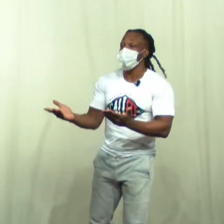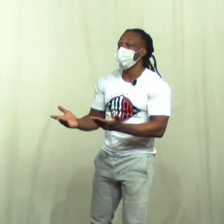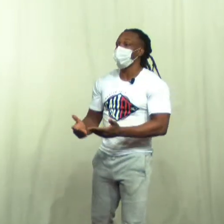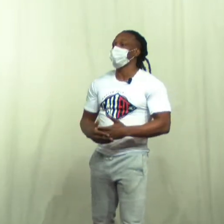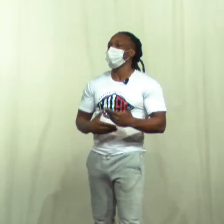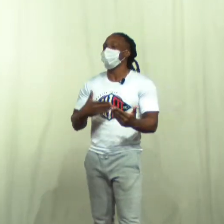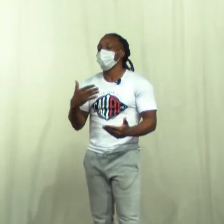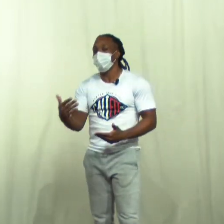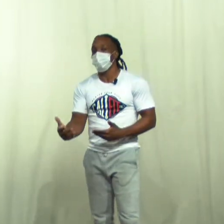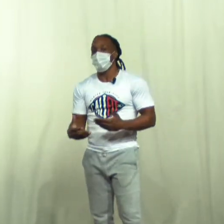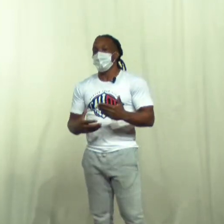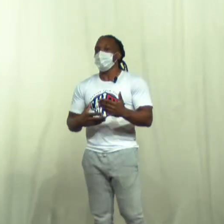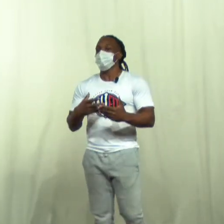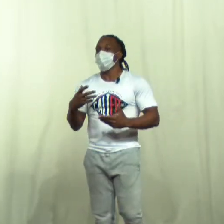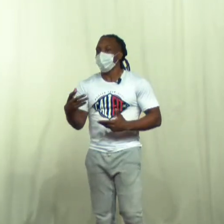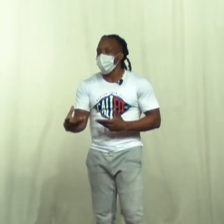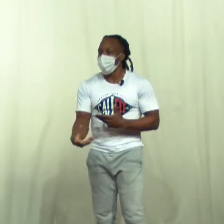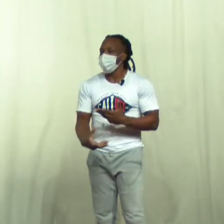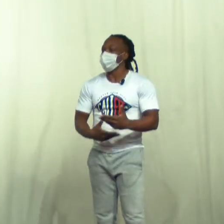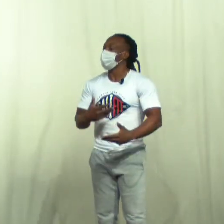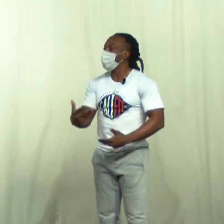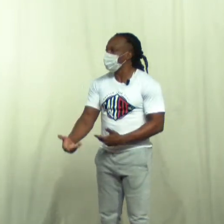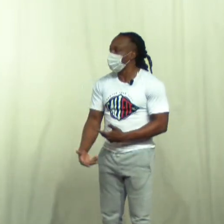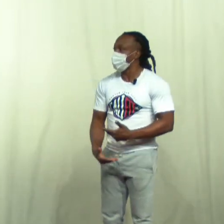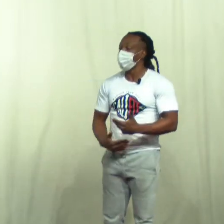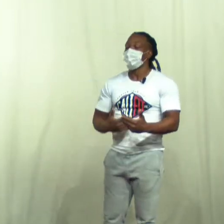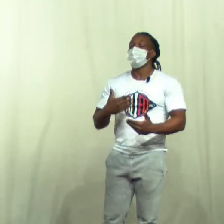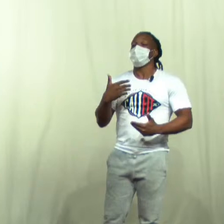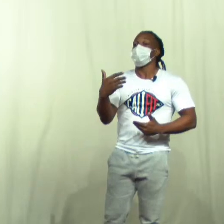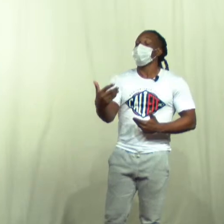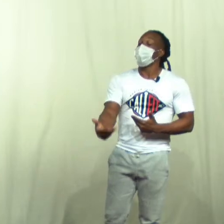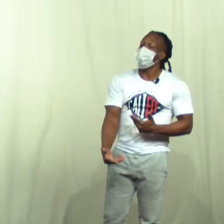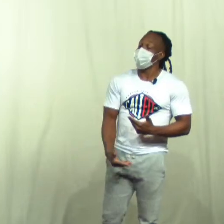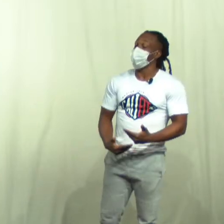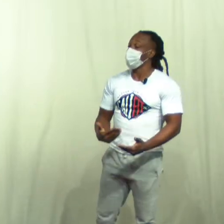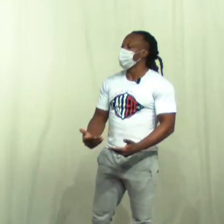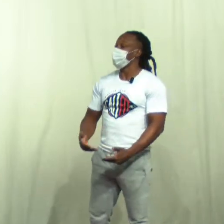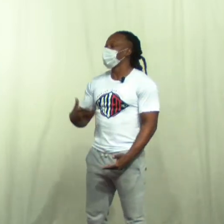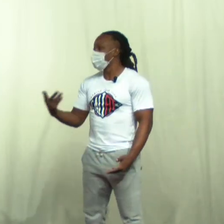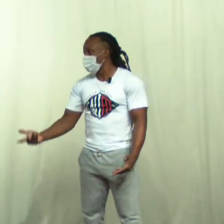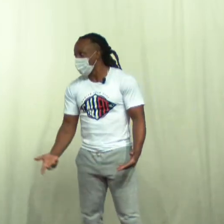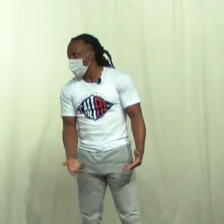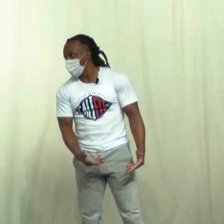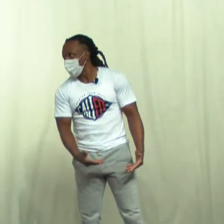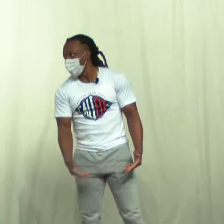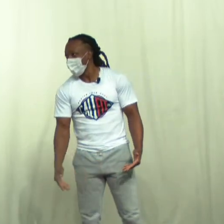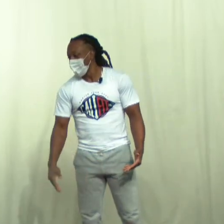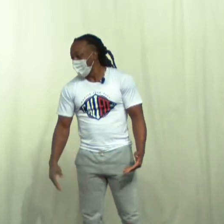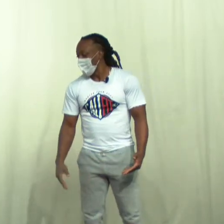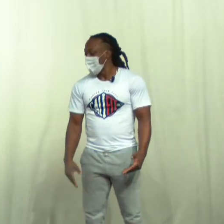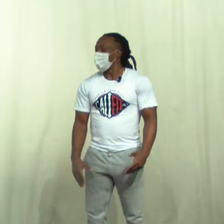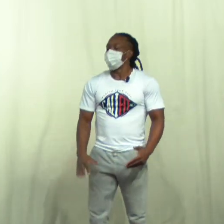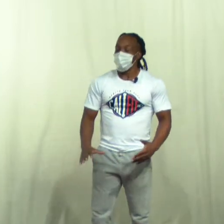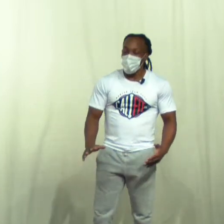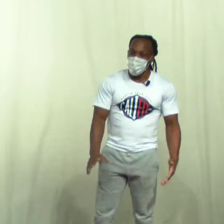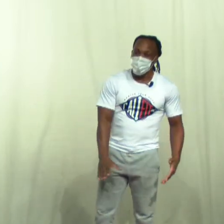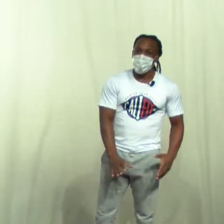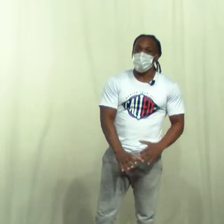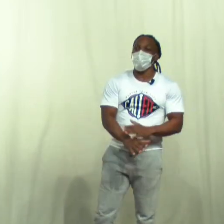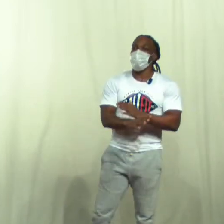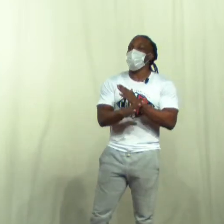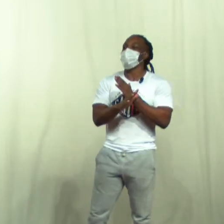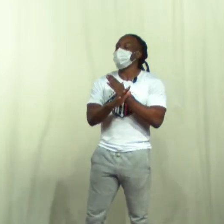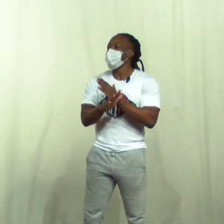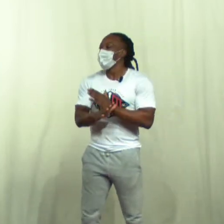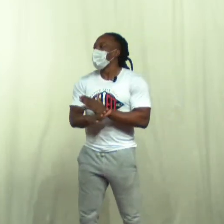so we can see wherever we're going. So the difference, the spatial awareness, the challenge comes when your eyes are closed. So close your eyes. So it's going to be a mental thing here. It's going to be a